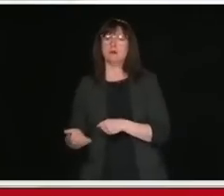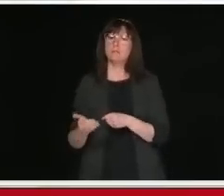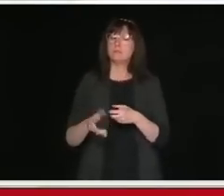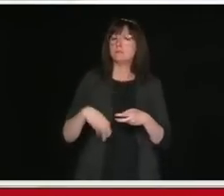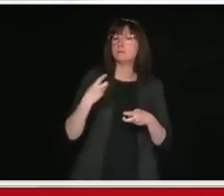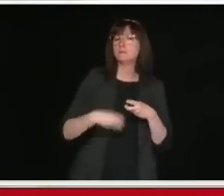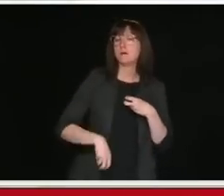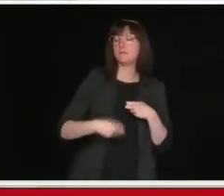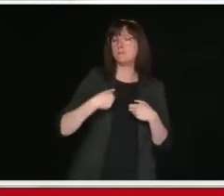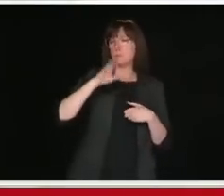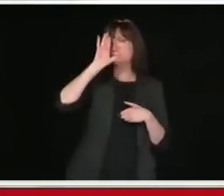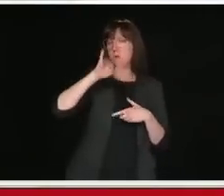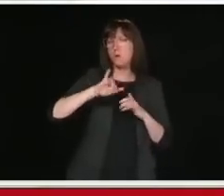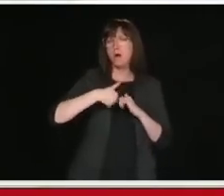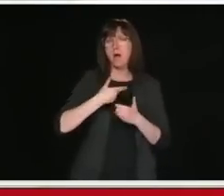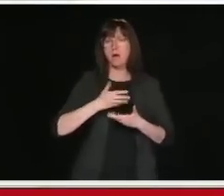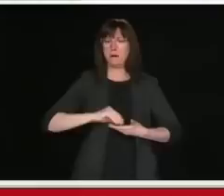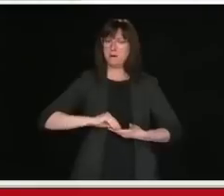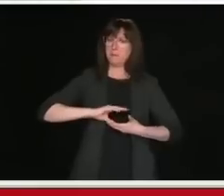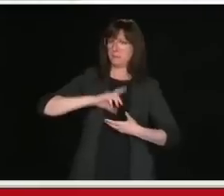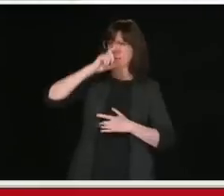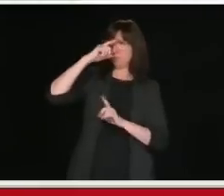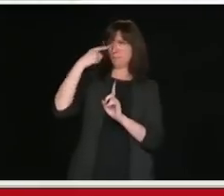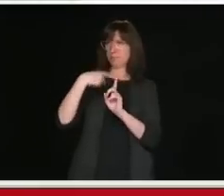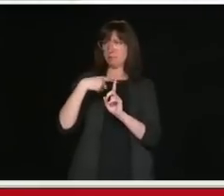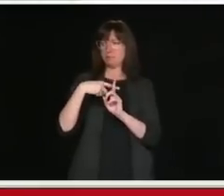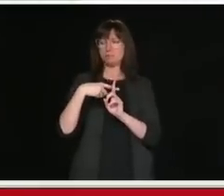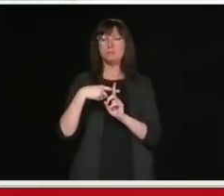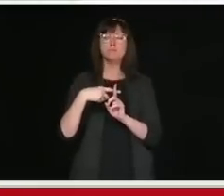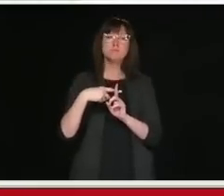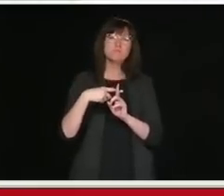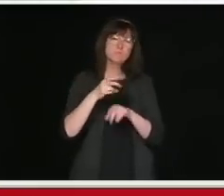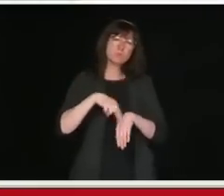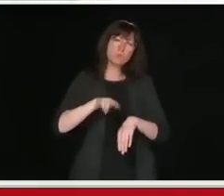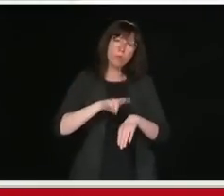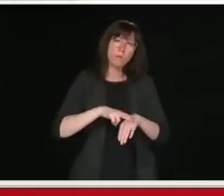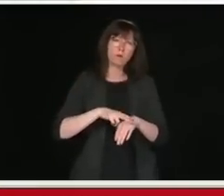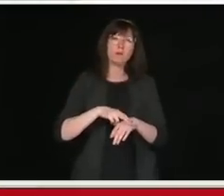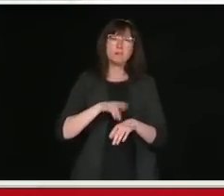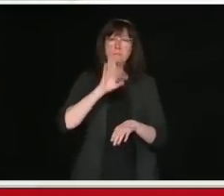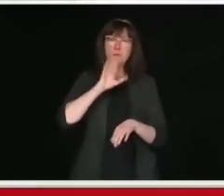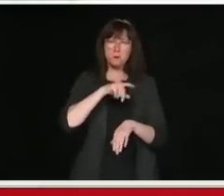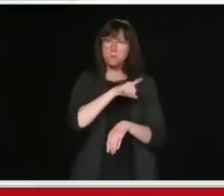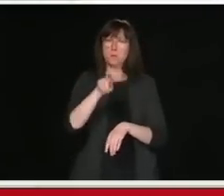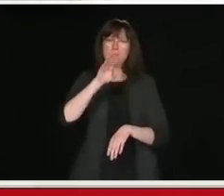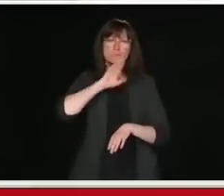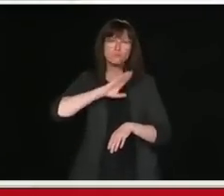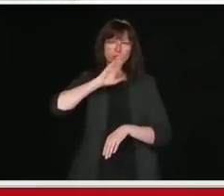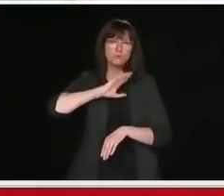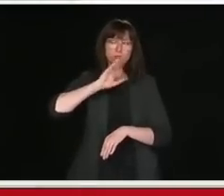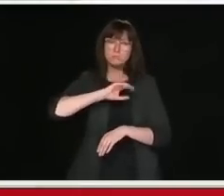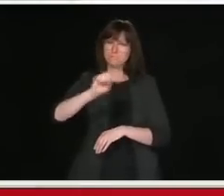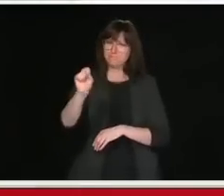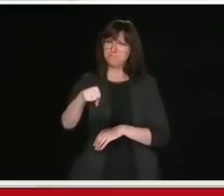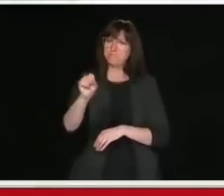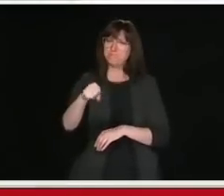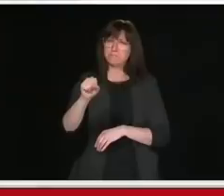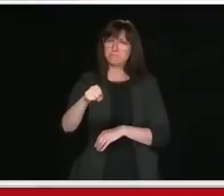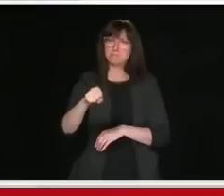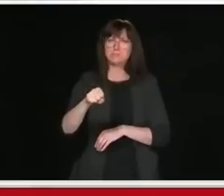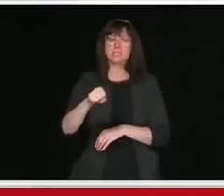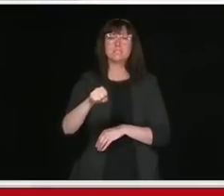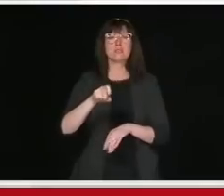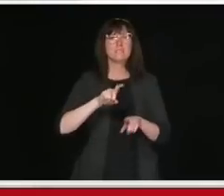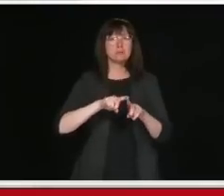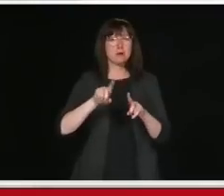stay with a good morale. It's normal to be frustrated. But if you went through a difficult time,